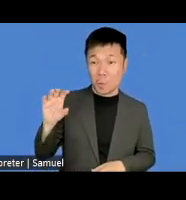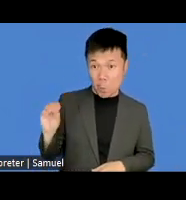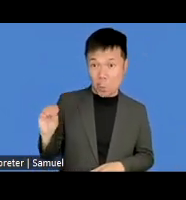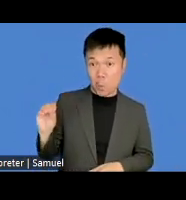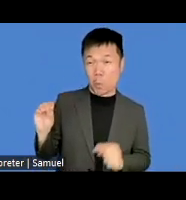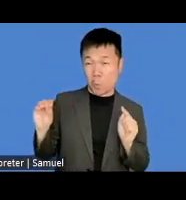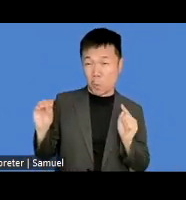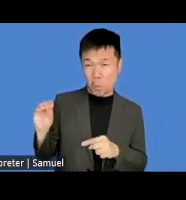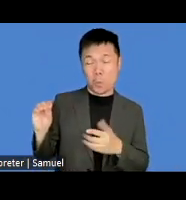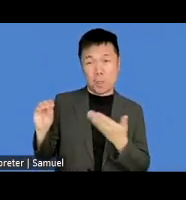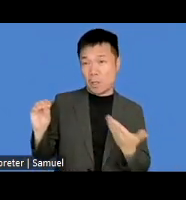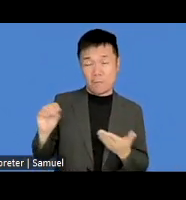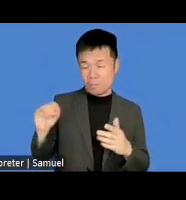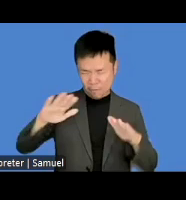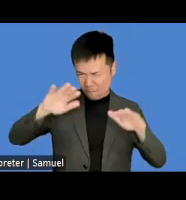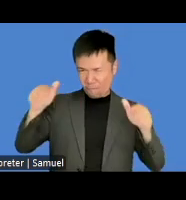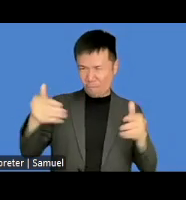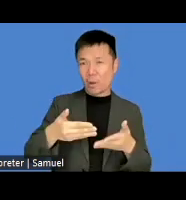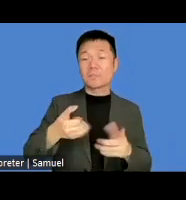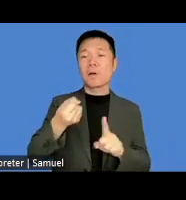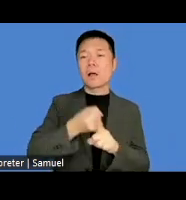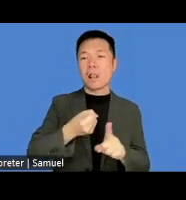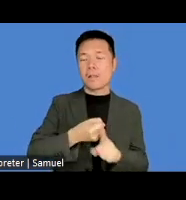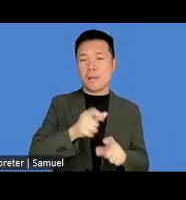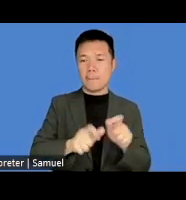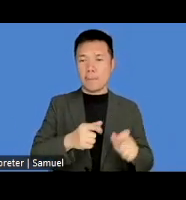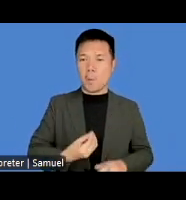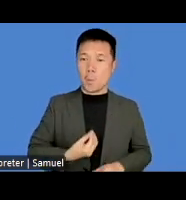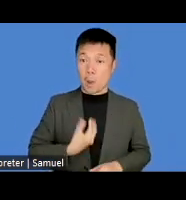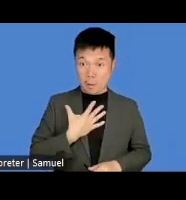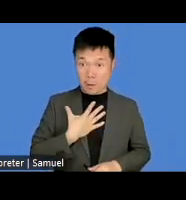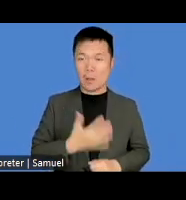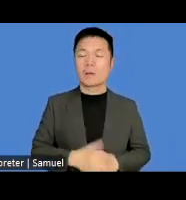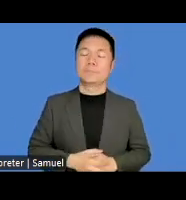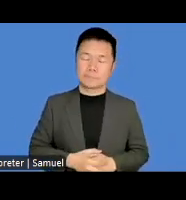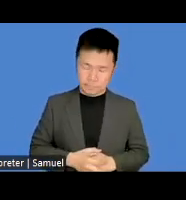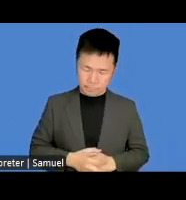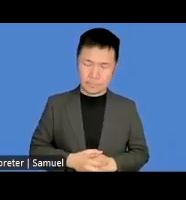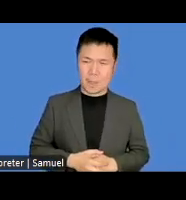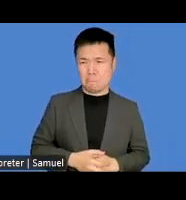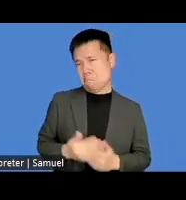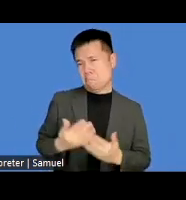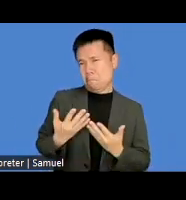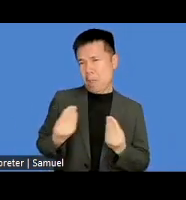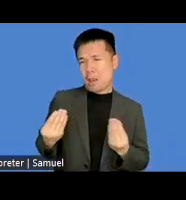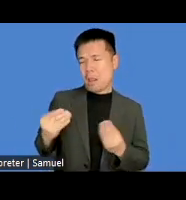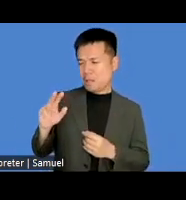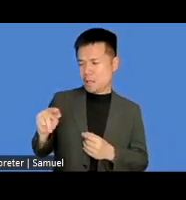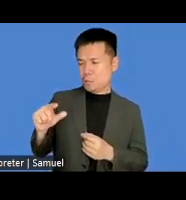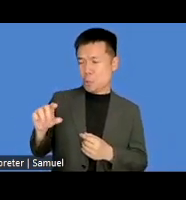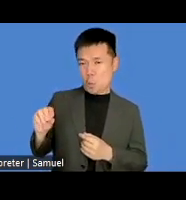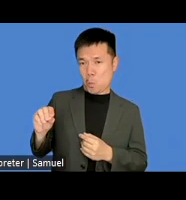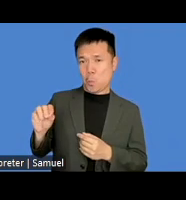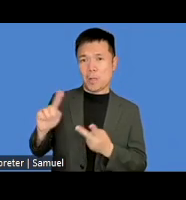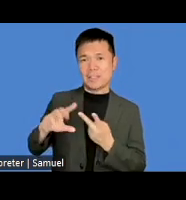of, albinism advocacy, albinism services, most of them are more interested in service